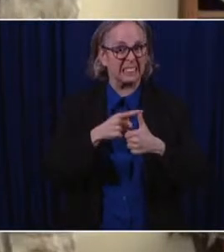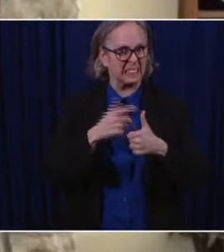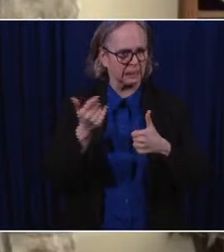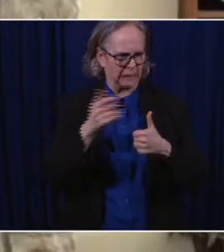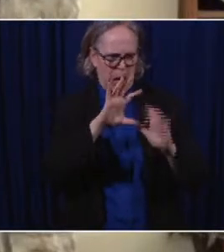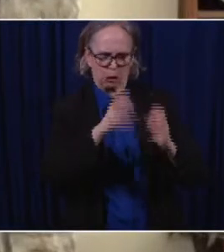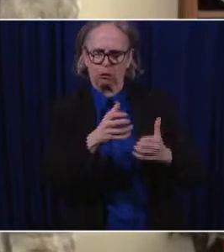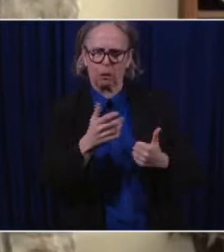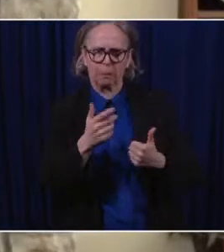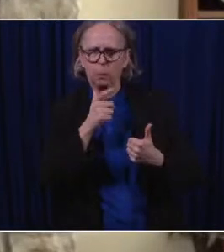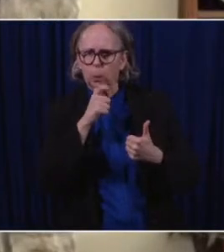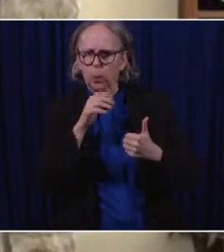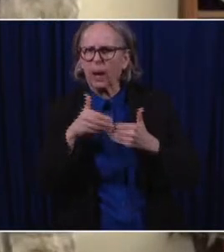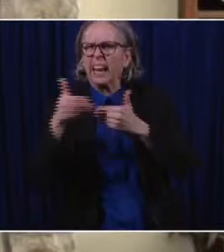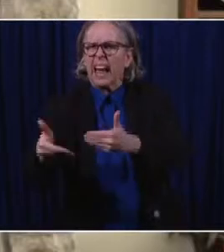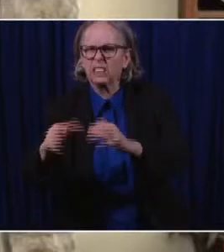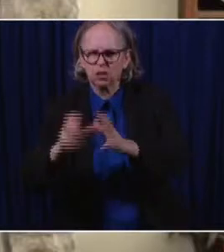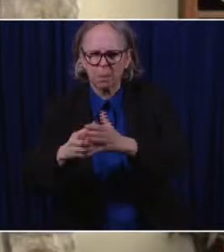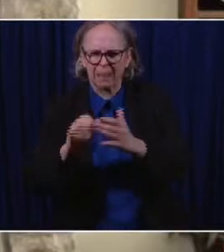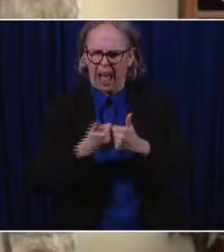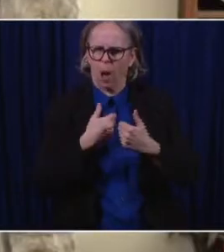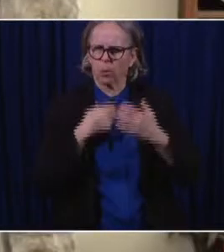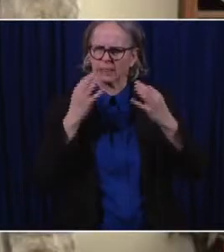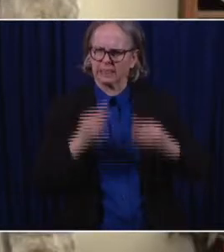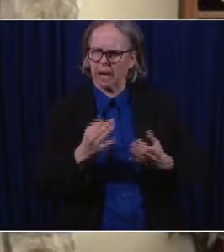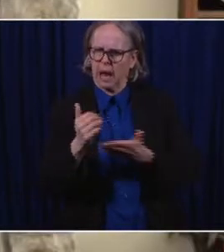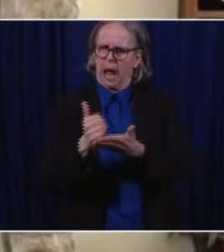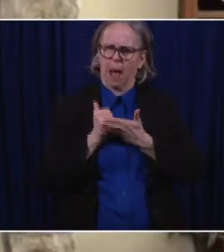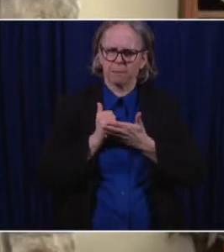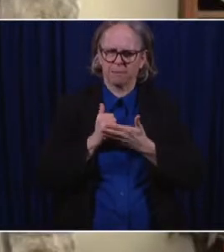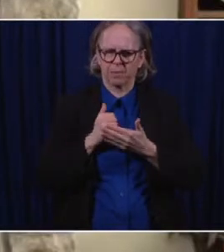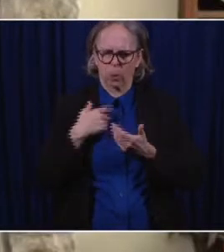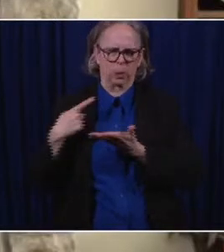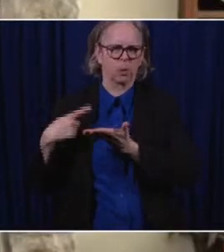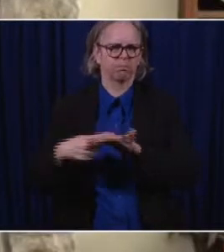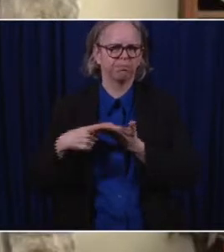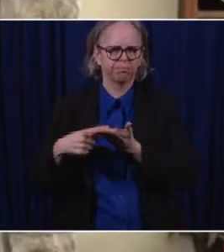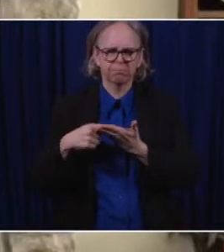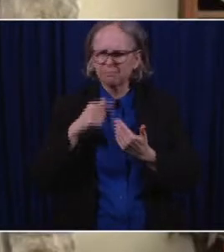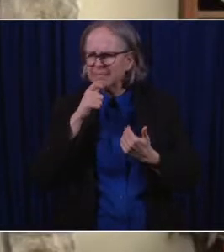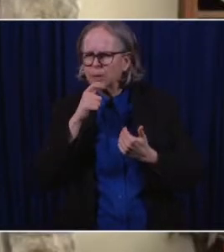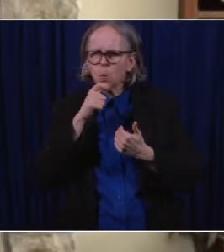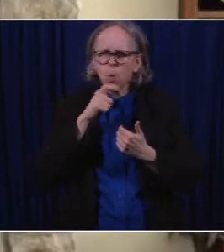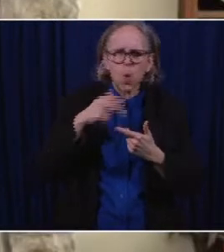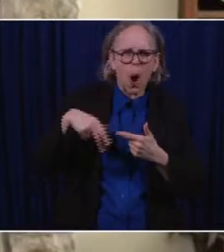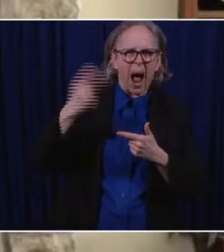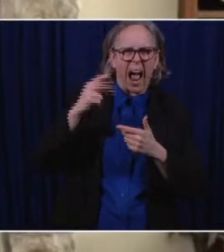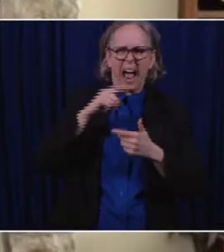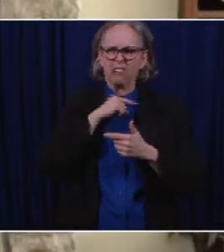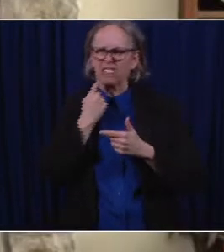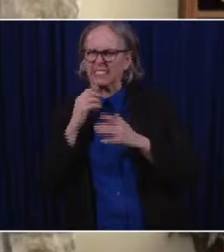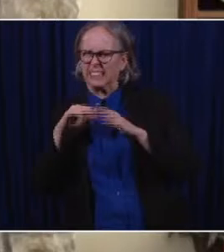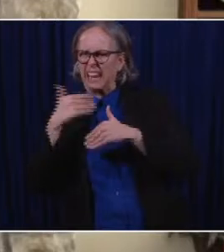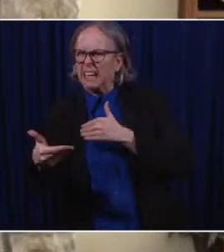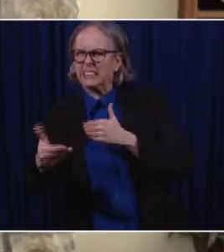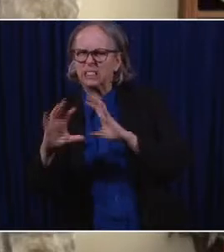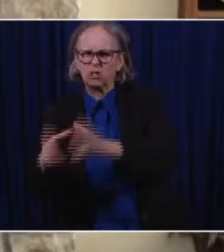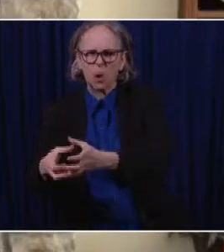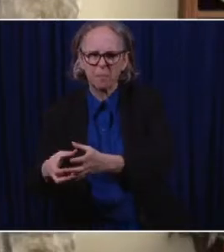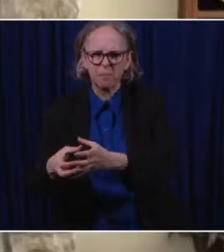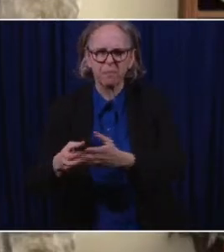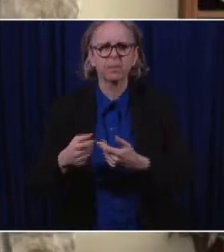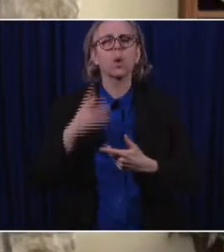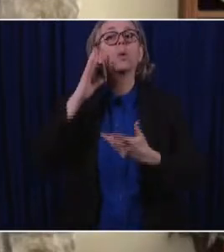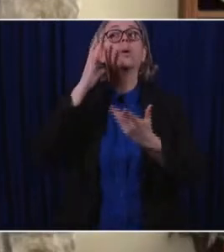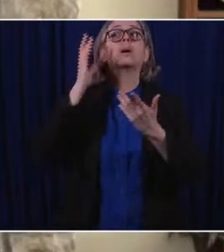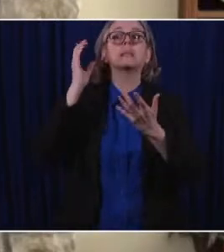can? And so that's what we're looking at. So we'll have that at some point in the future,